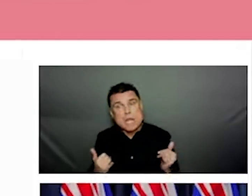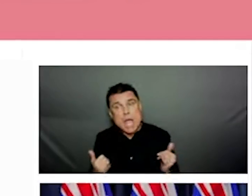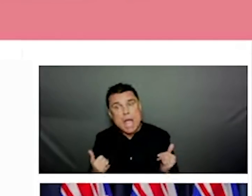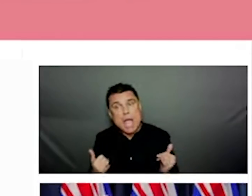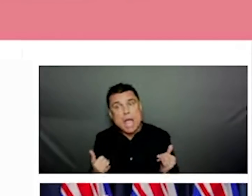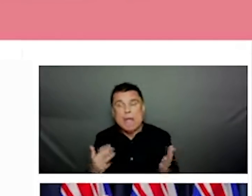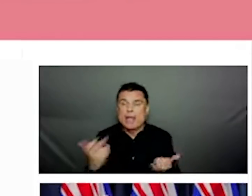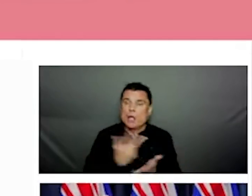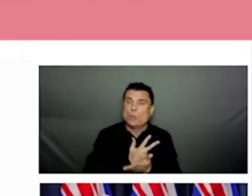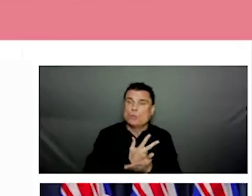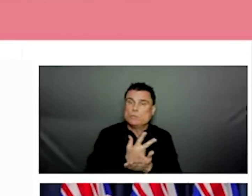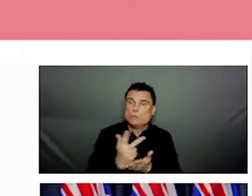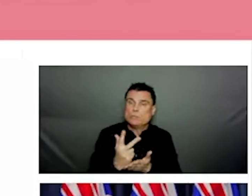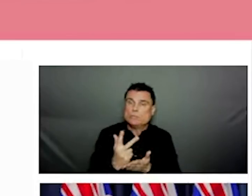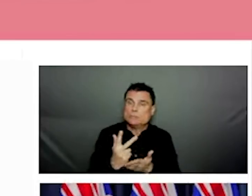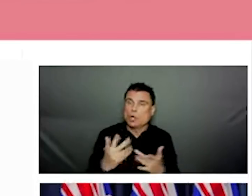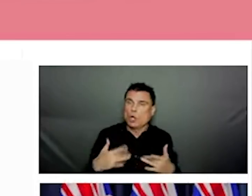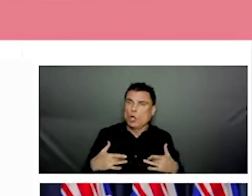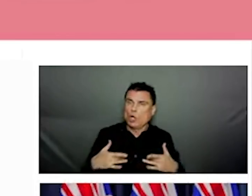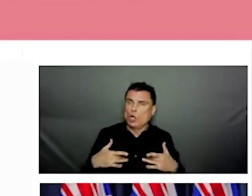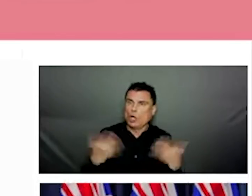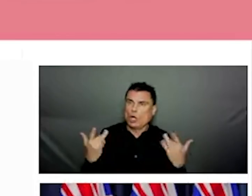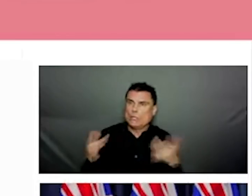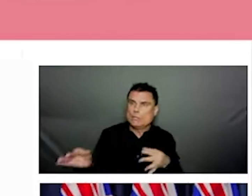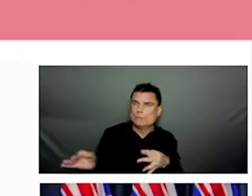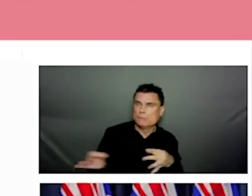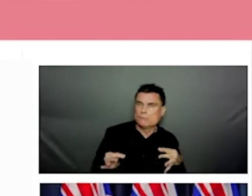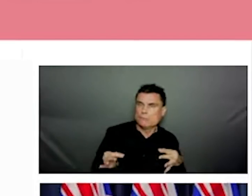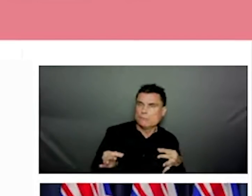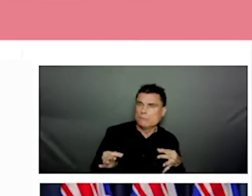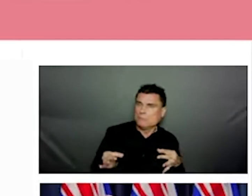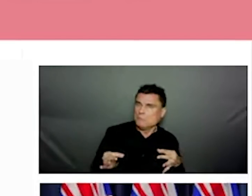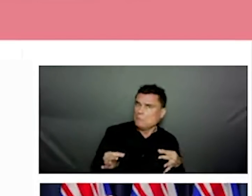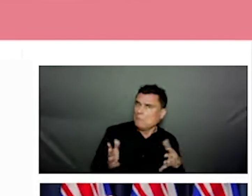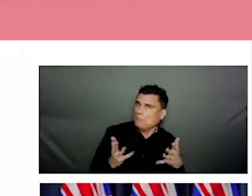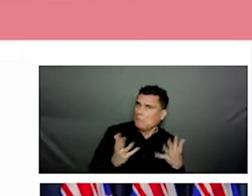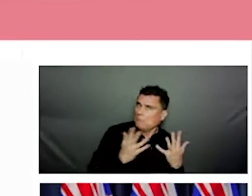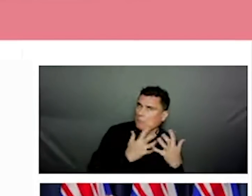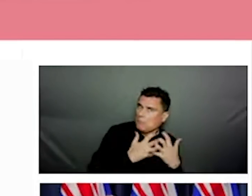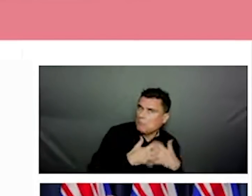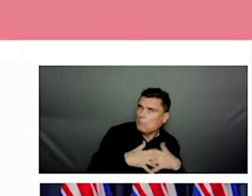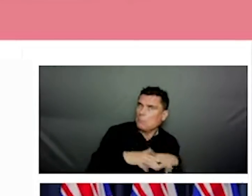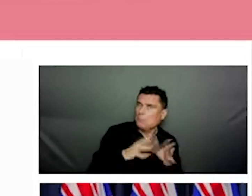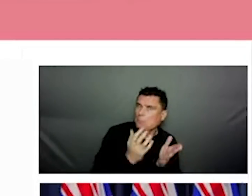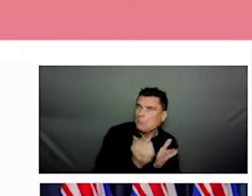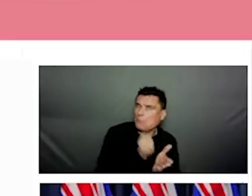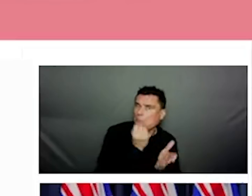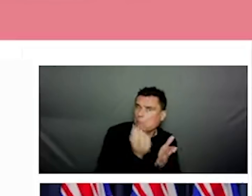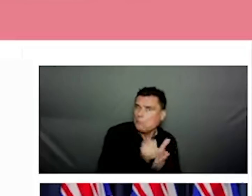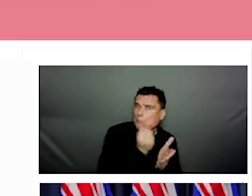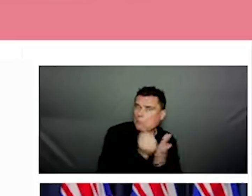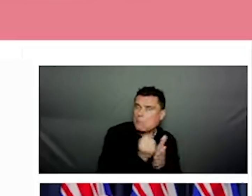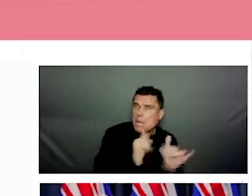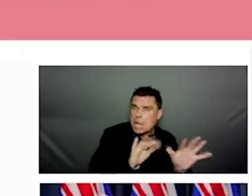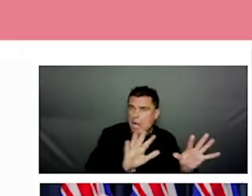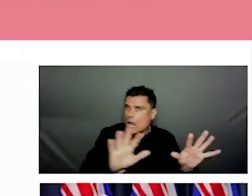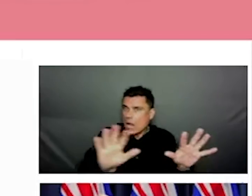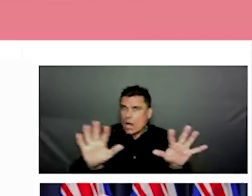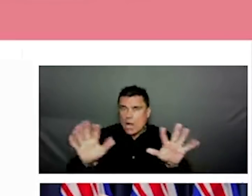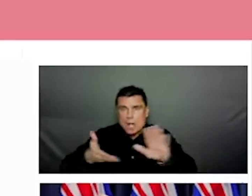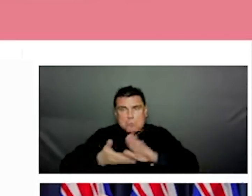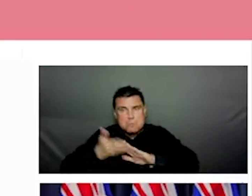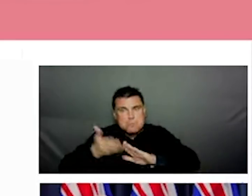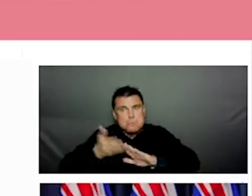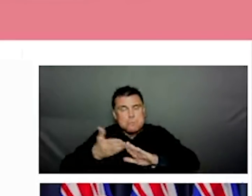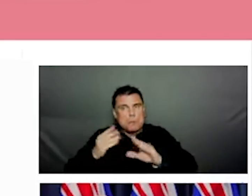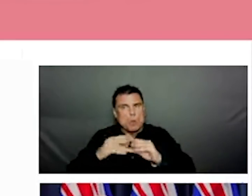but it's settling out across the country, and we have a better idea a little bit further down the line of how much vaccine we're going